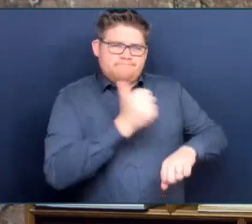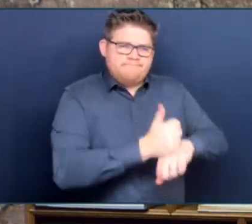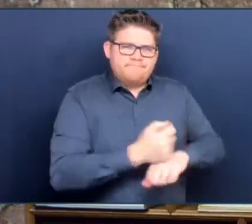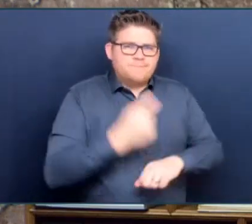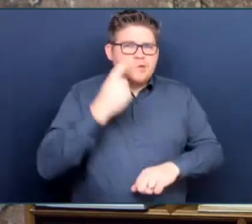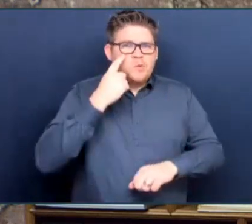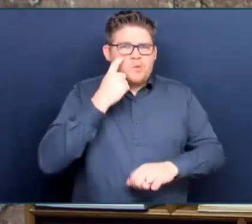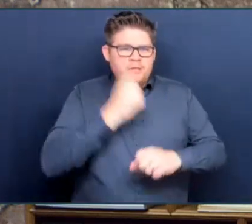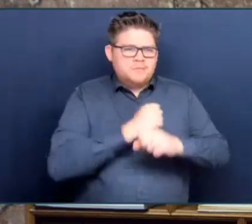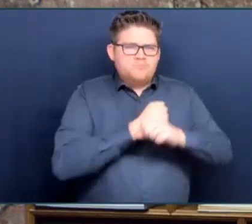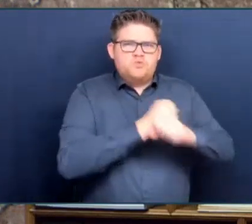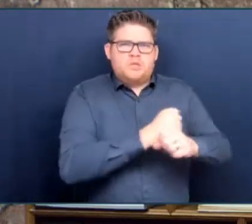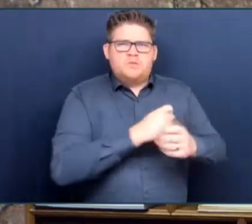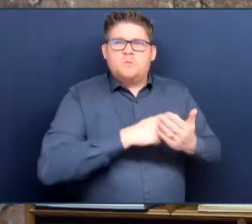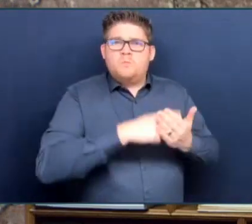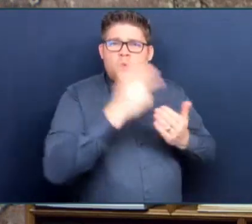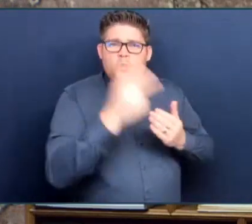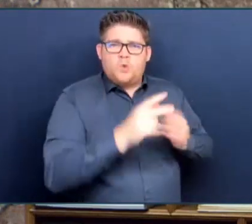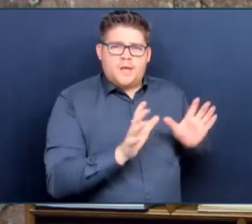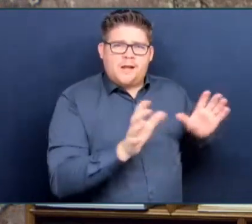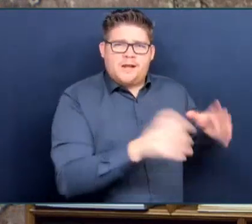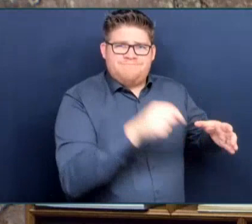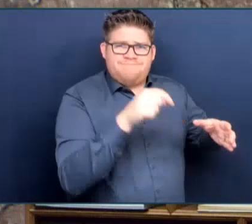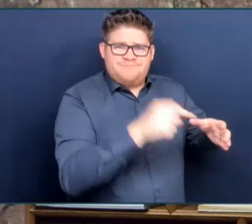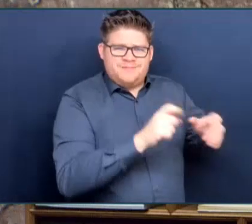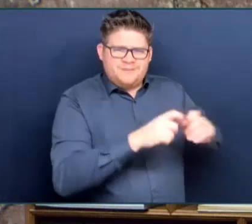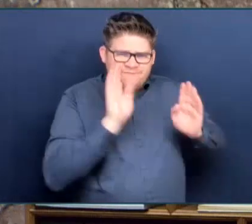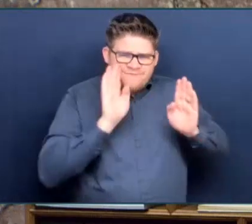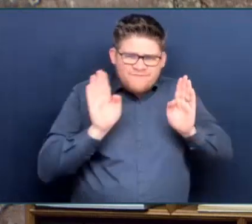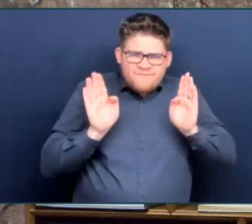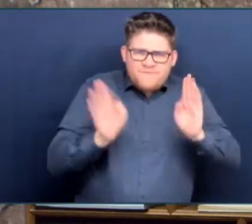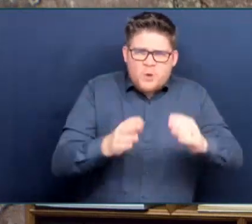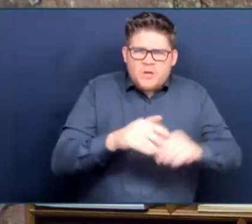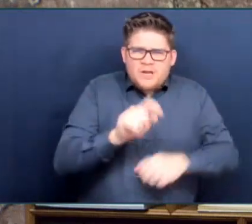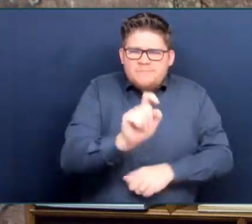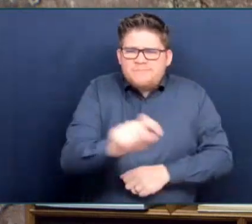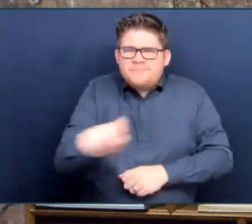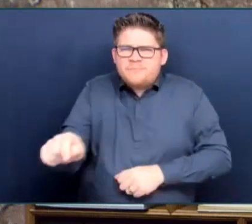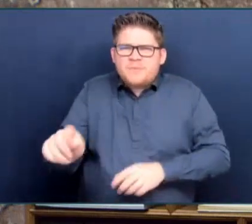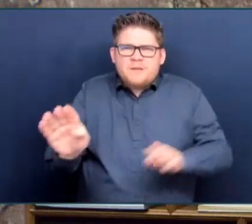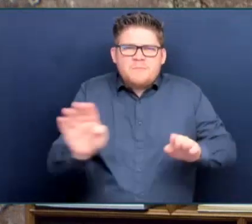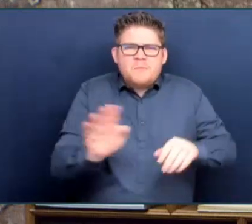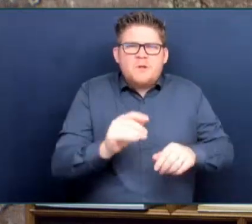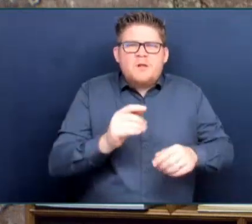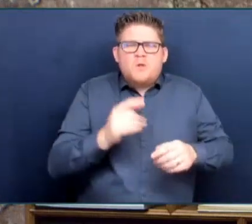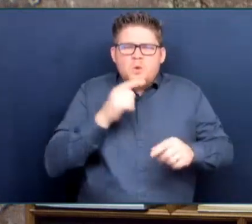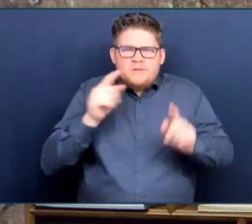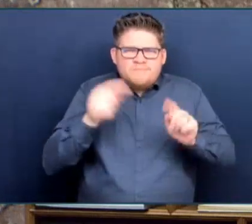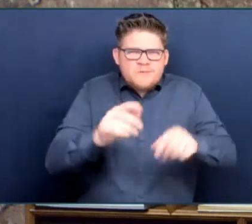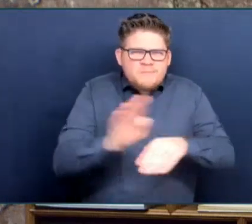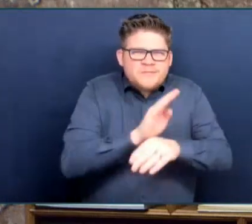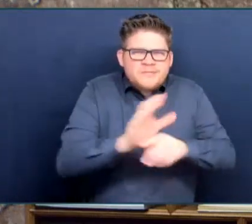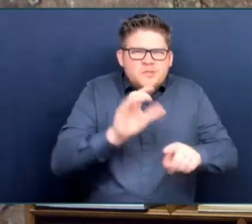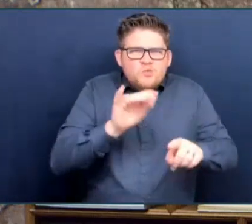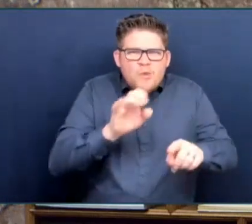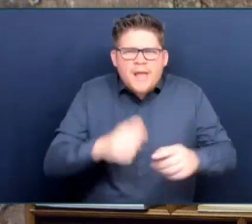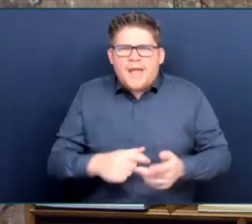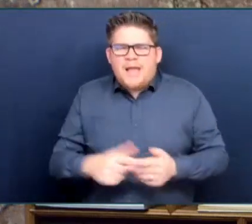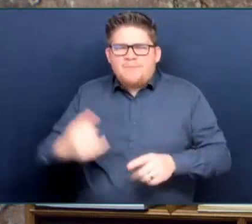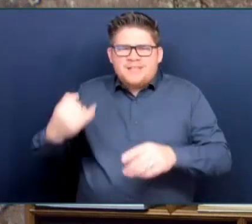and gangsters, Honourable Speaker, was a priority for them. We put that in place, Honourable Speaker. That has resulted in a